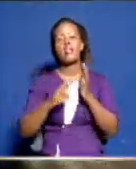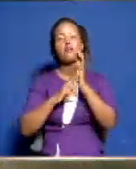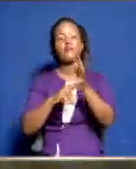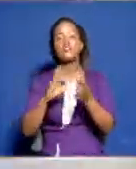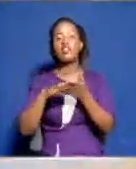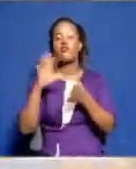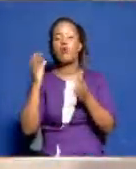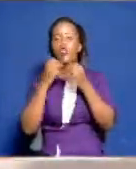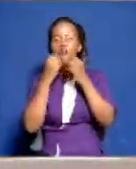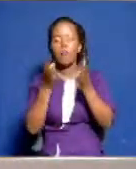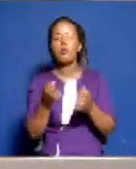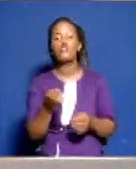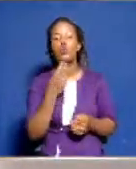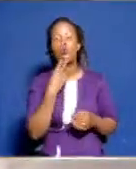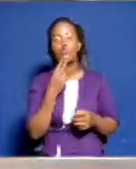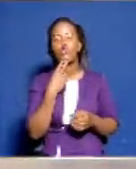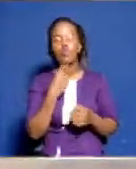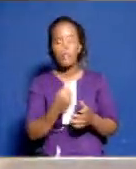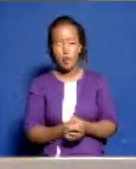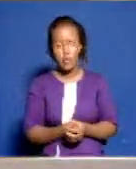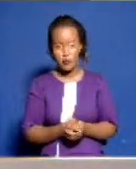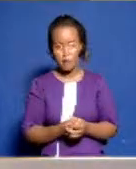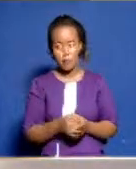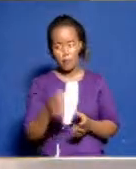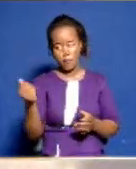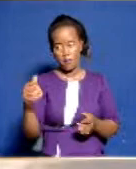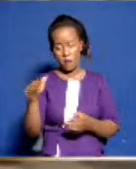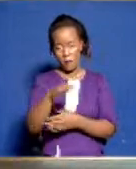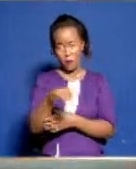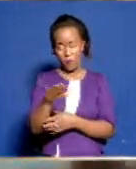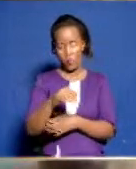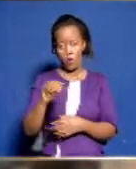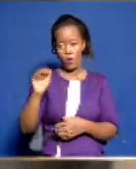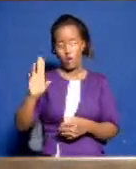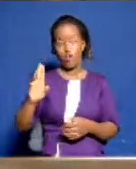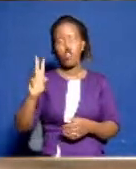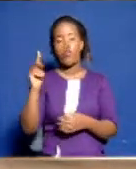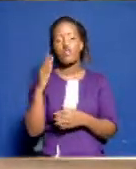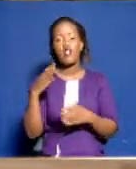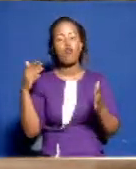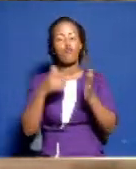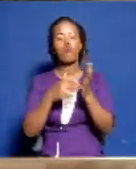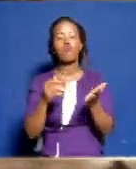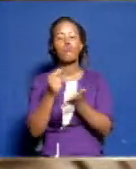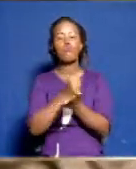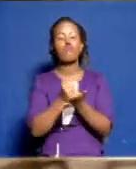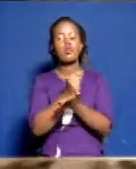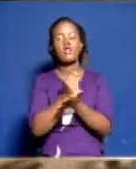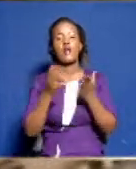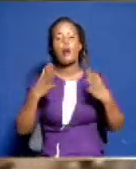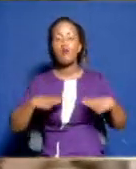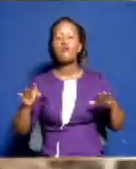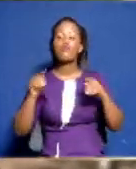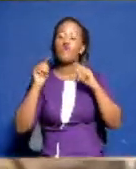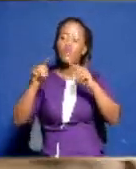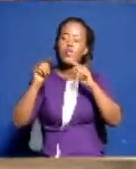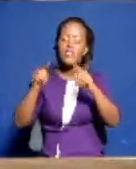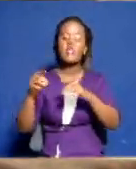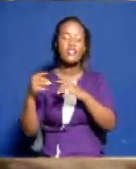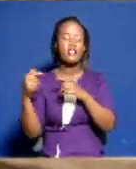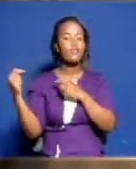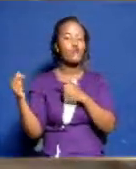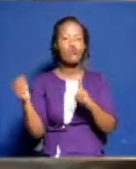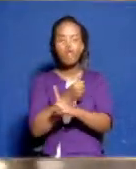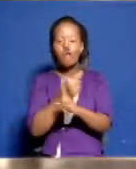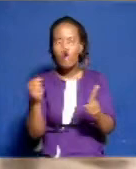on Tuesday. Elsewhere, the United States has imposed visa restrictions on people accused of inciting violence in English-speaking